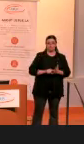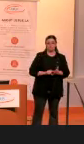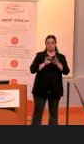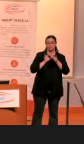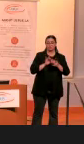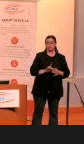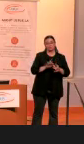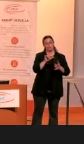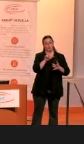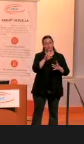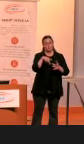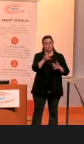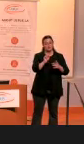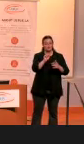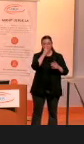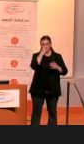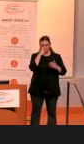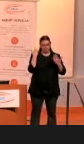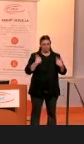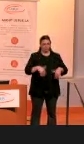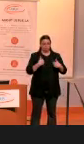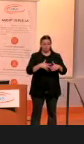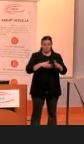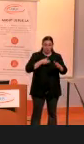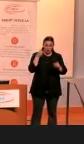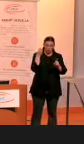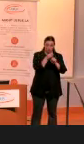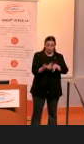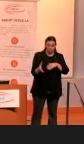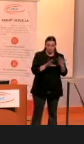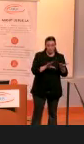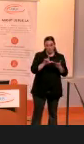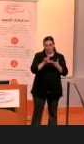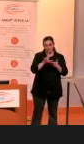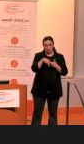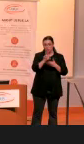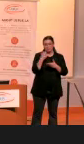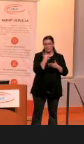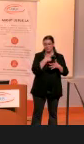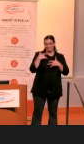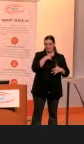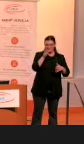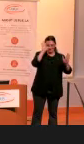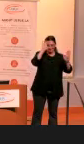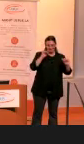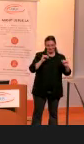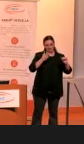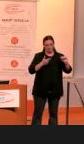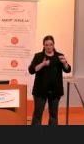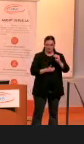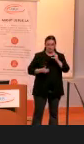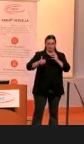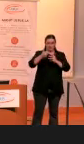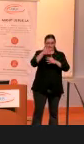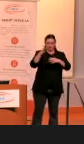is an underestimated cause of death. It is very, very high on the